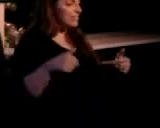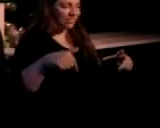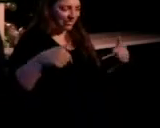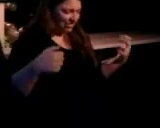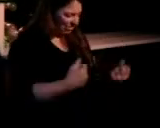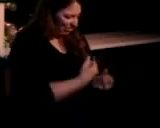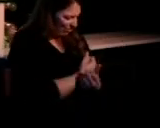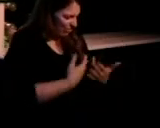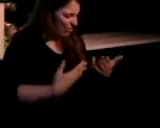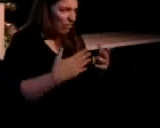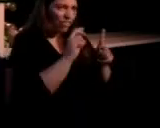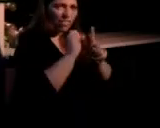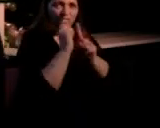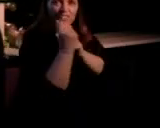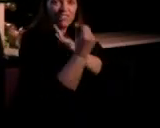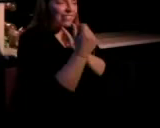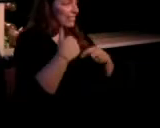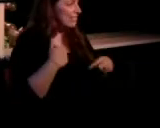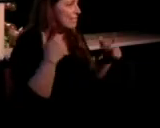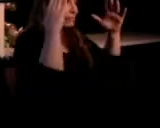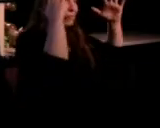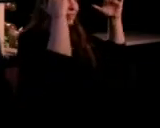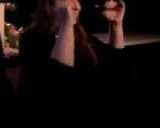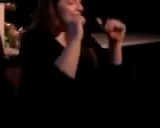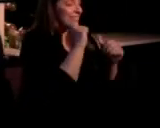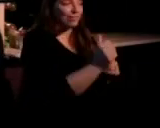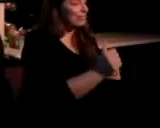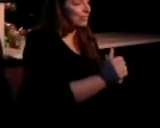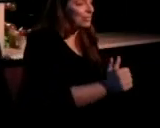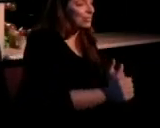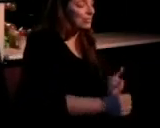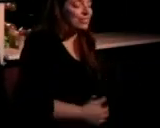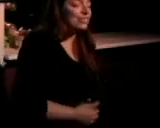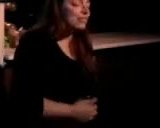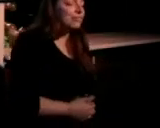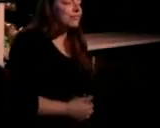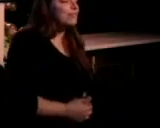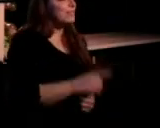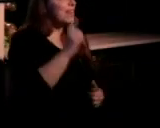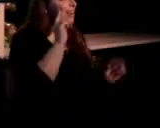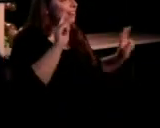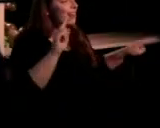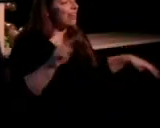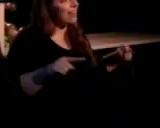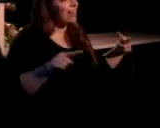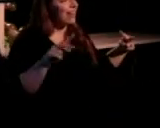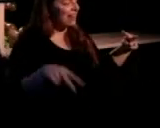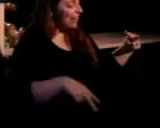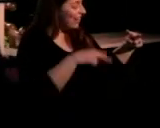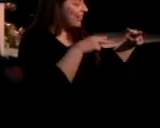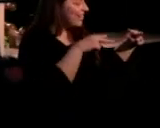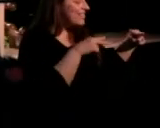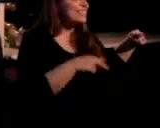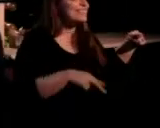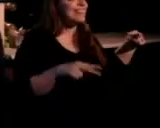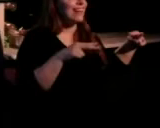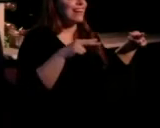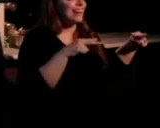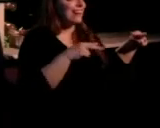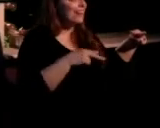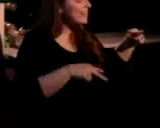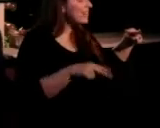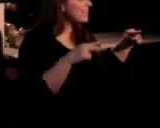This is way so much more than I bargained for. So stop staring in